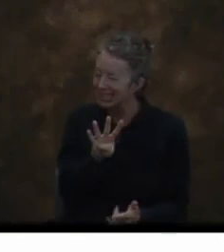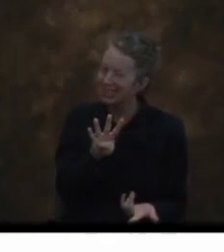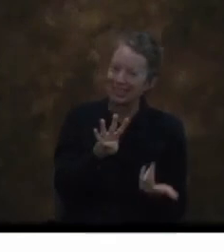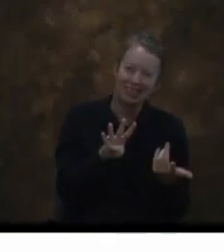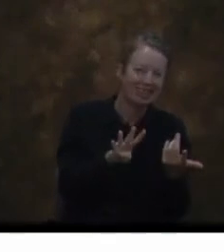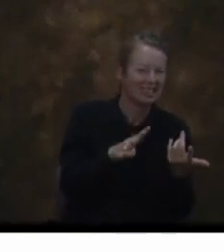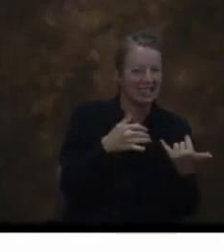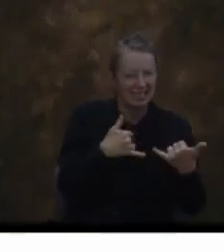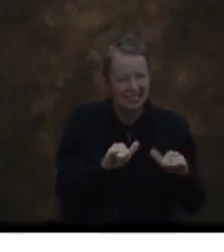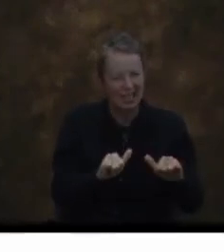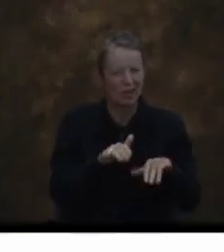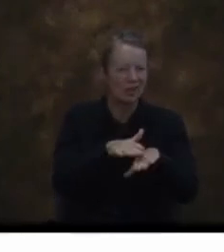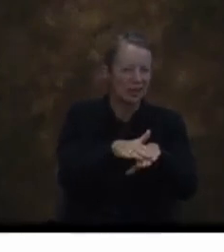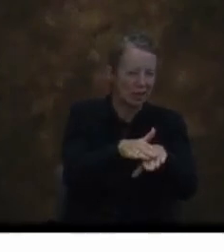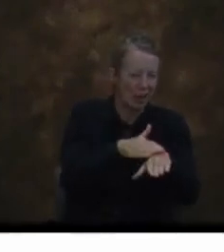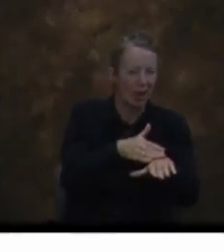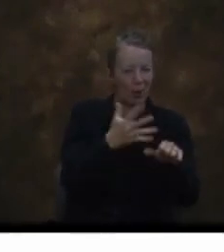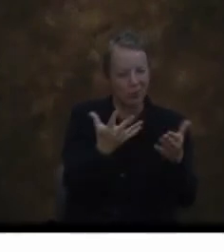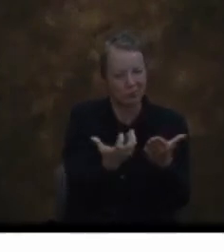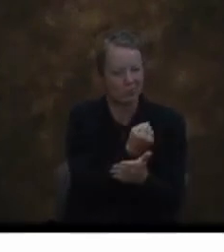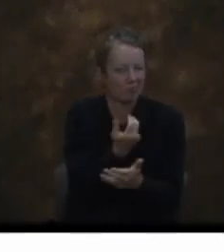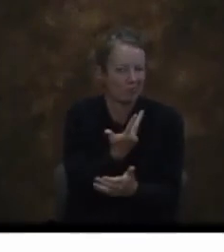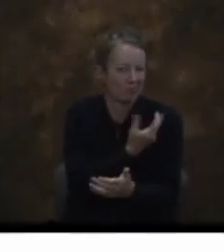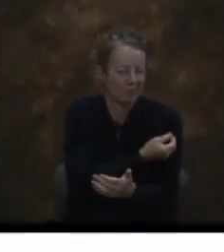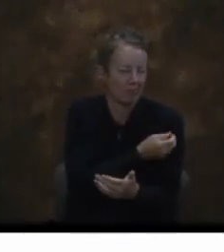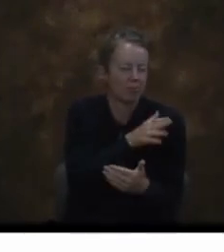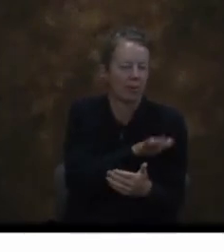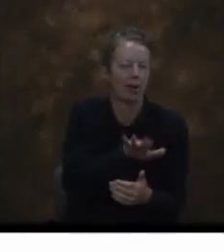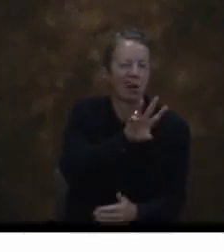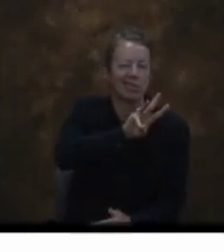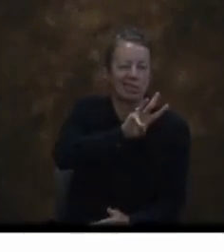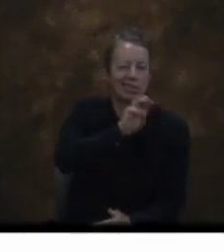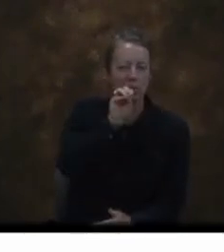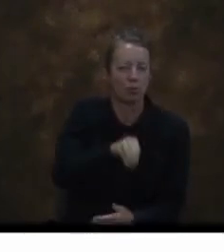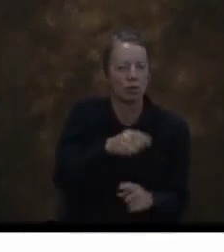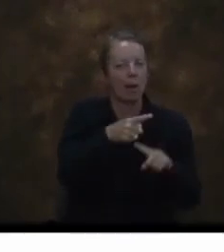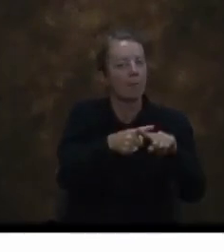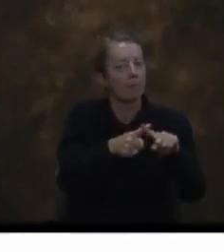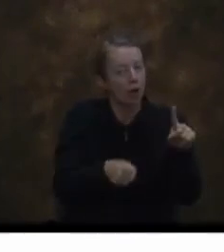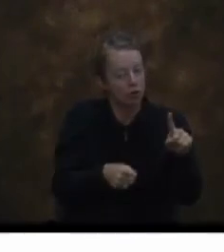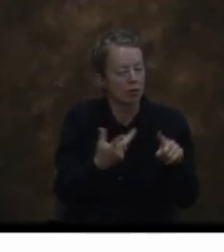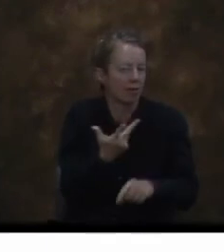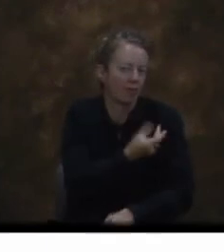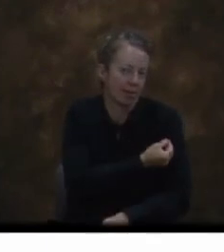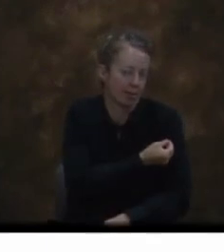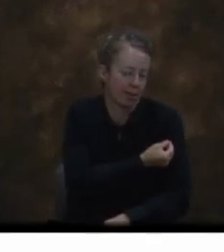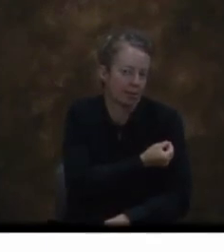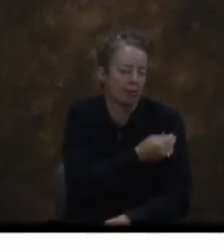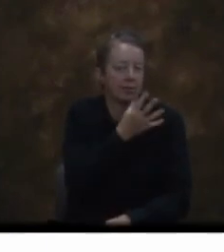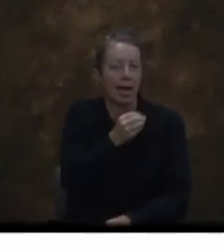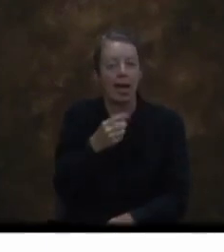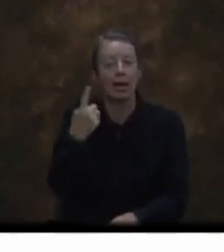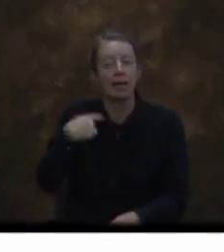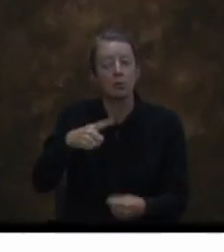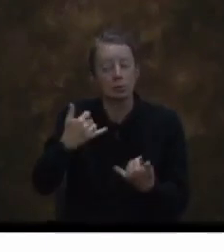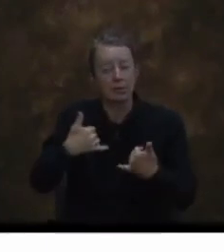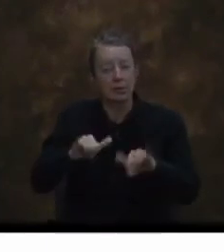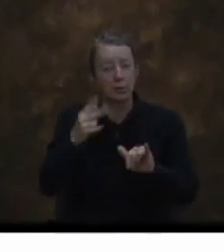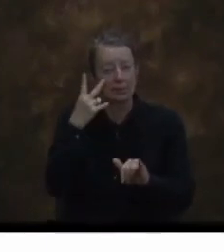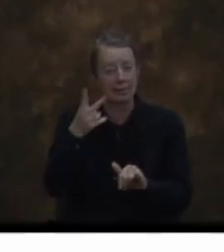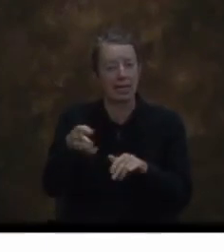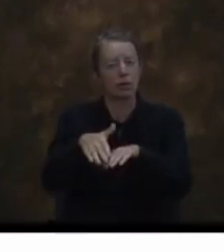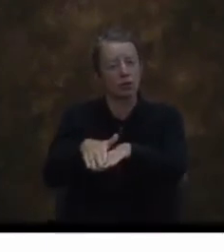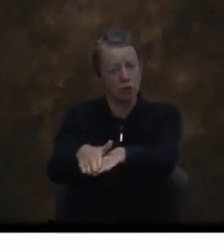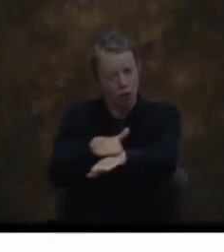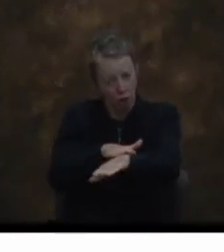group, with about 56% partially vaccinated. And we continue to see a slow, steady